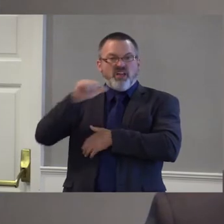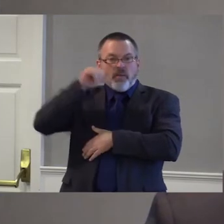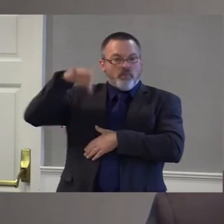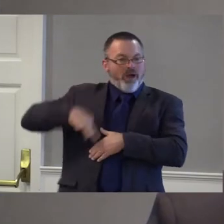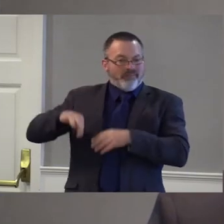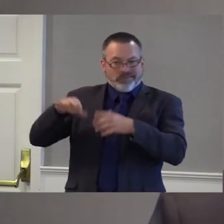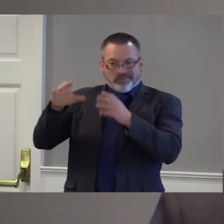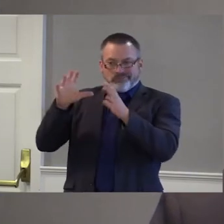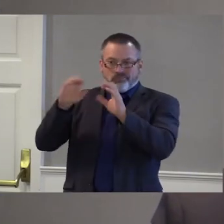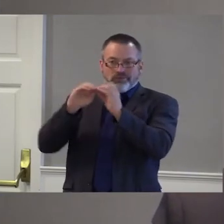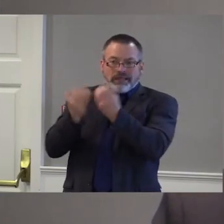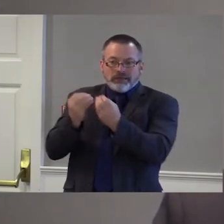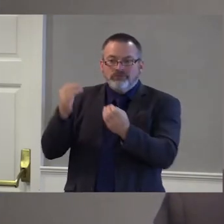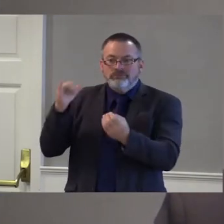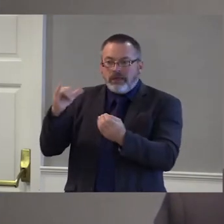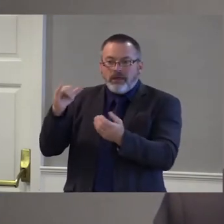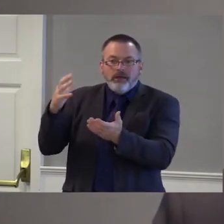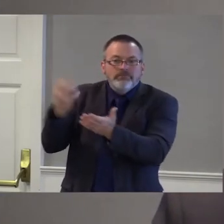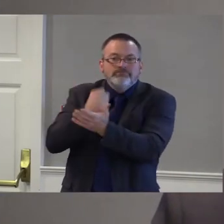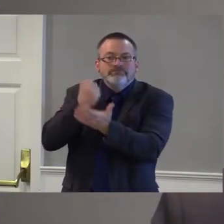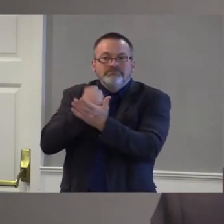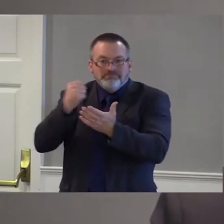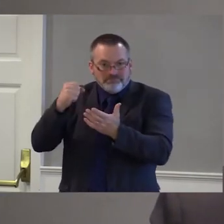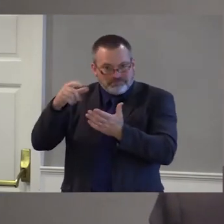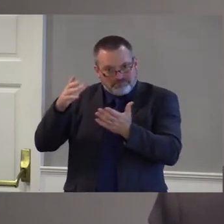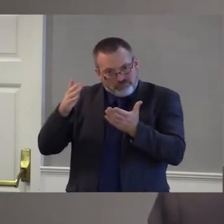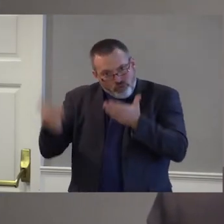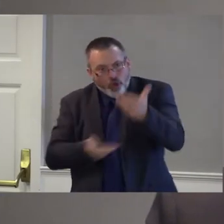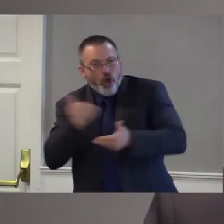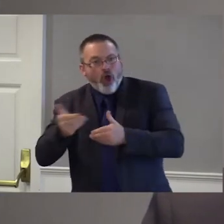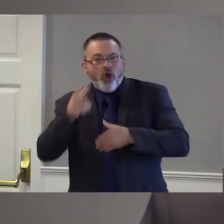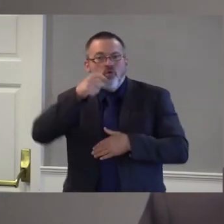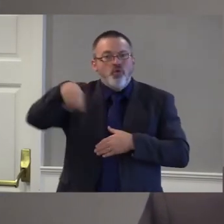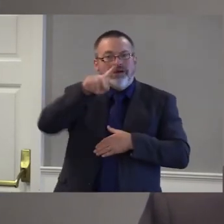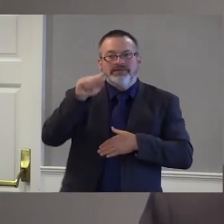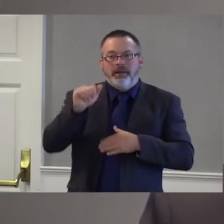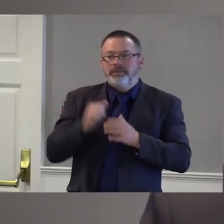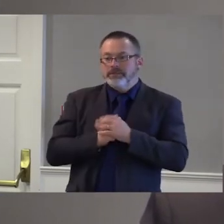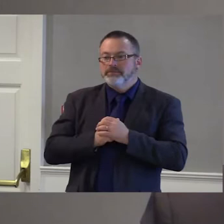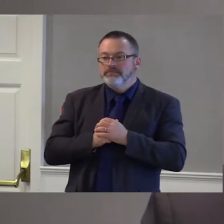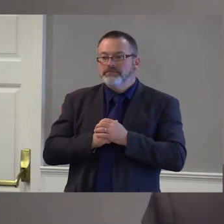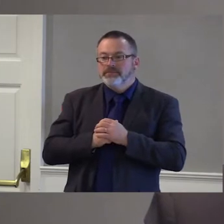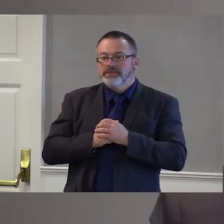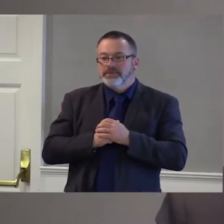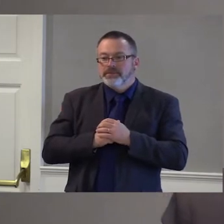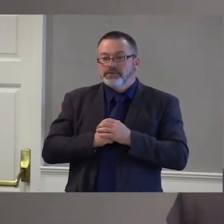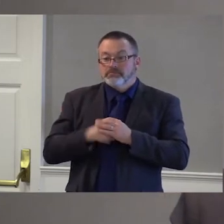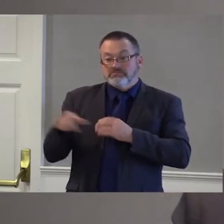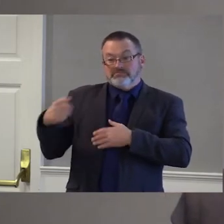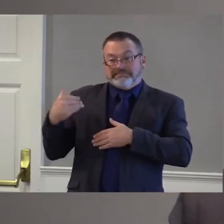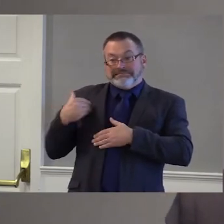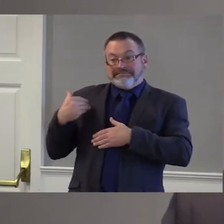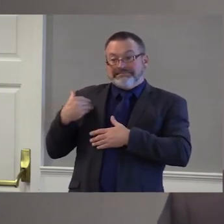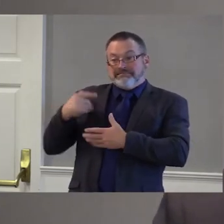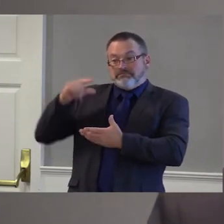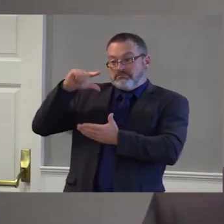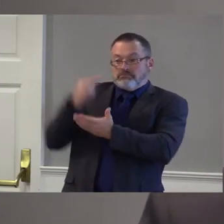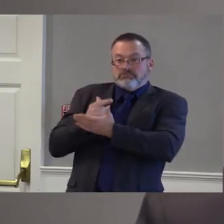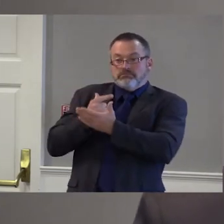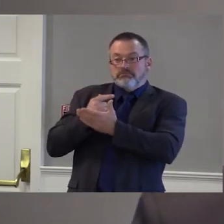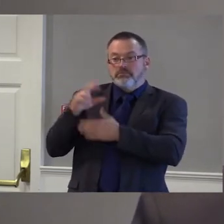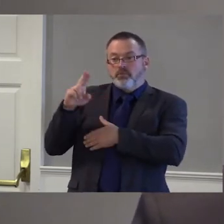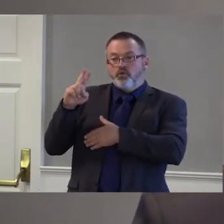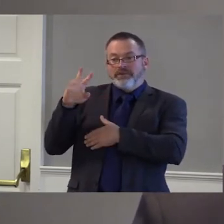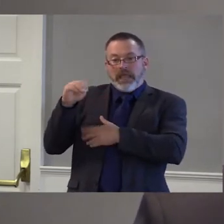website for people with disabilities and other barriers. Lastly, Adam is a graduate of the University of Vermont's Environmental Program,